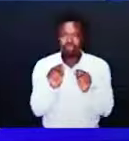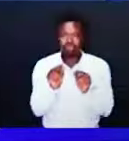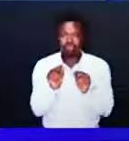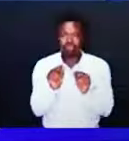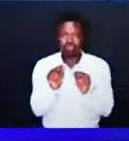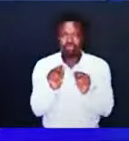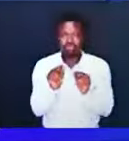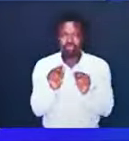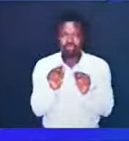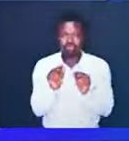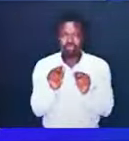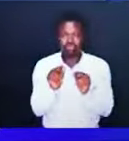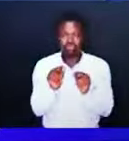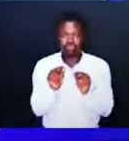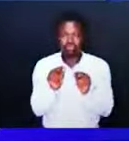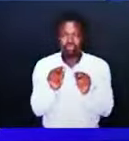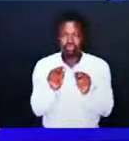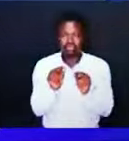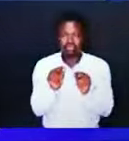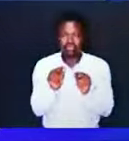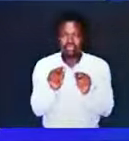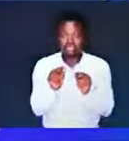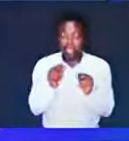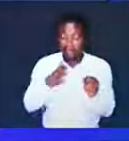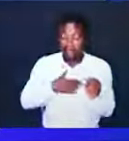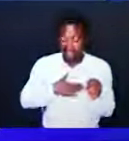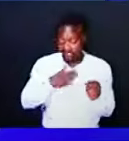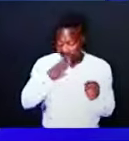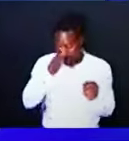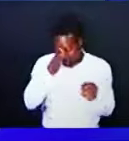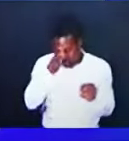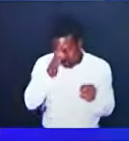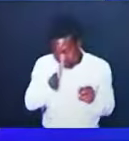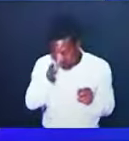God is my son's or my grandson's